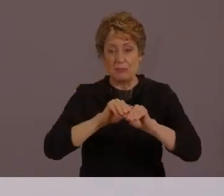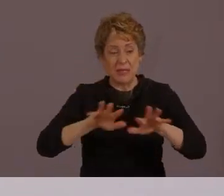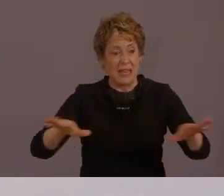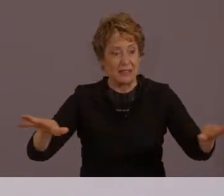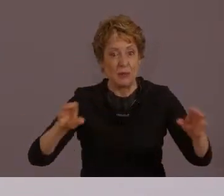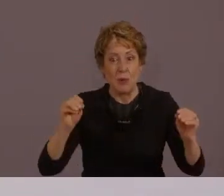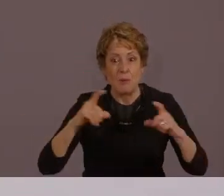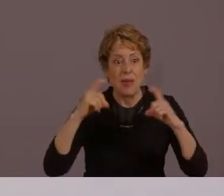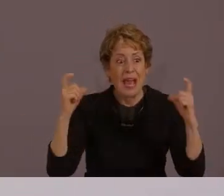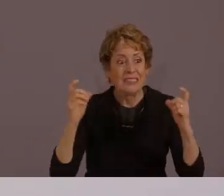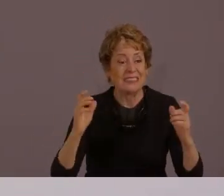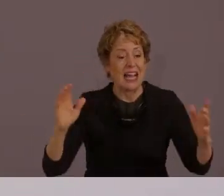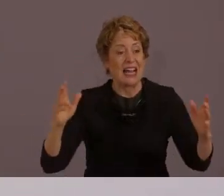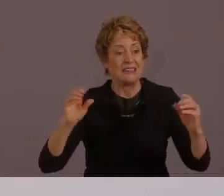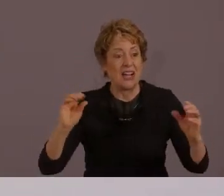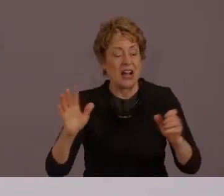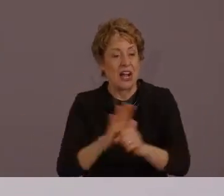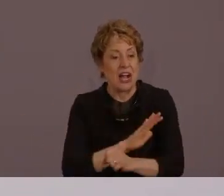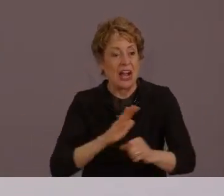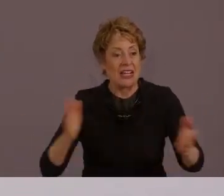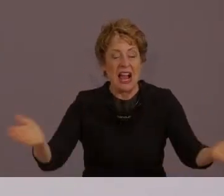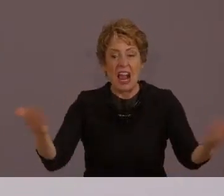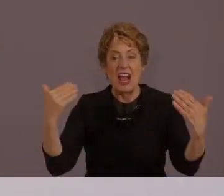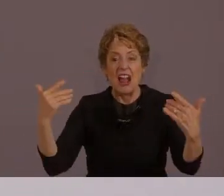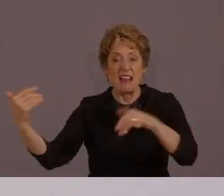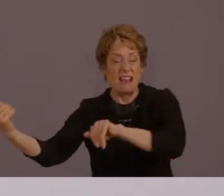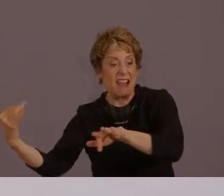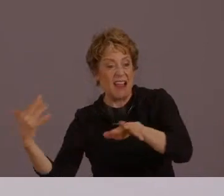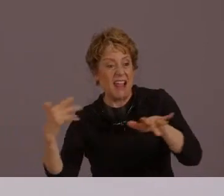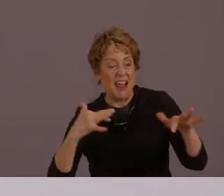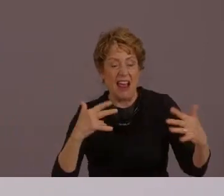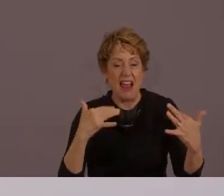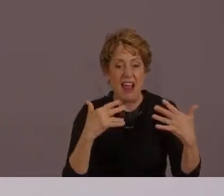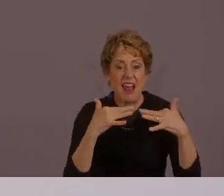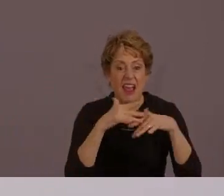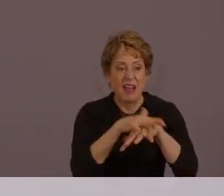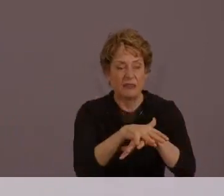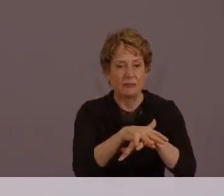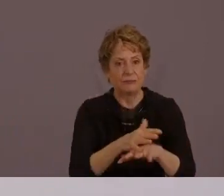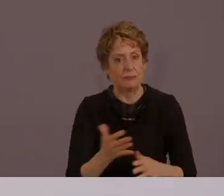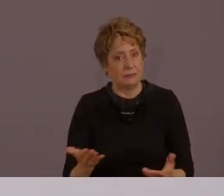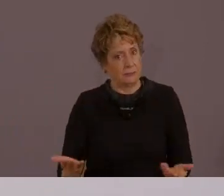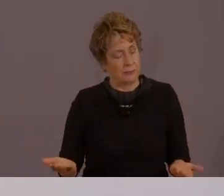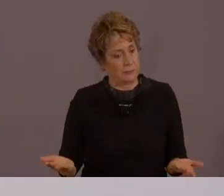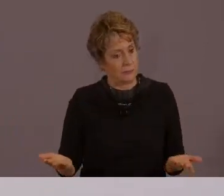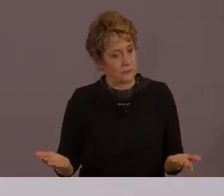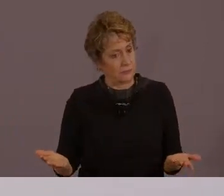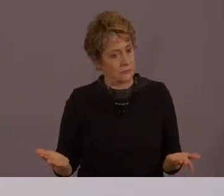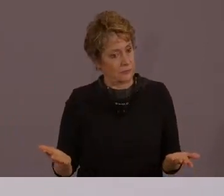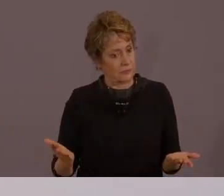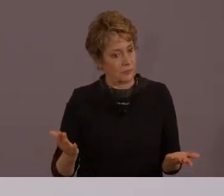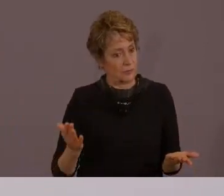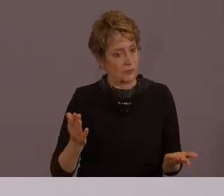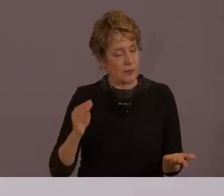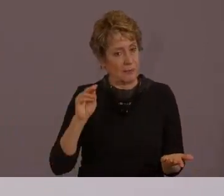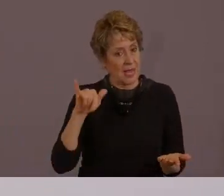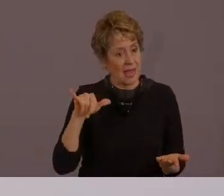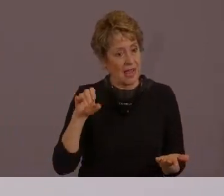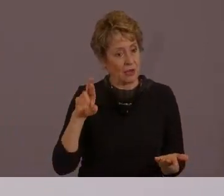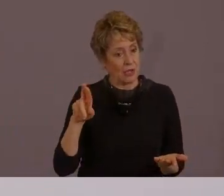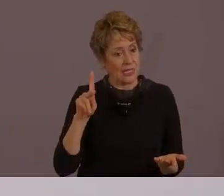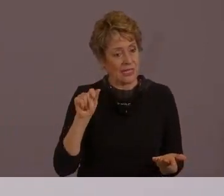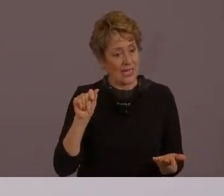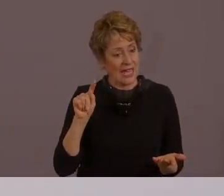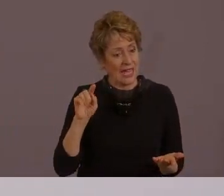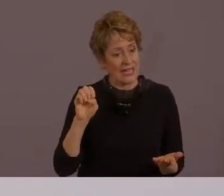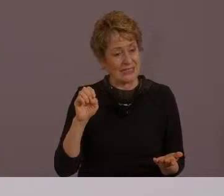complete rager. Mayor Kate Gallego has disagreed with the governor's decision. Mayor Corey Woods in